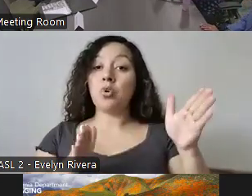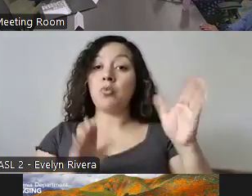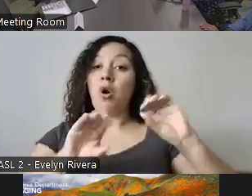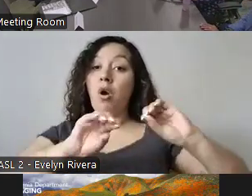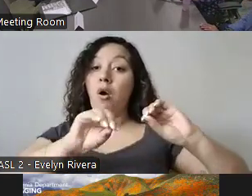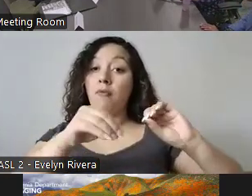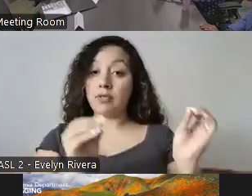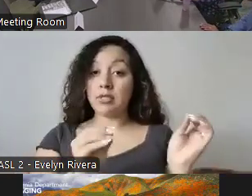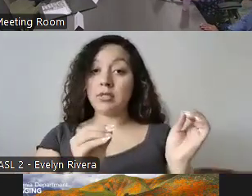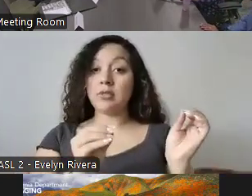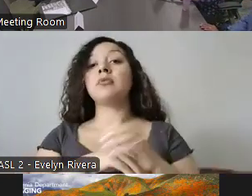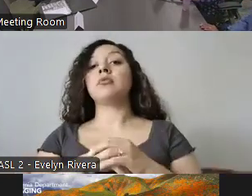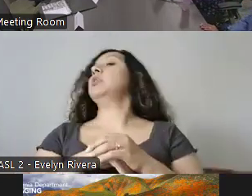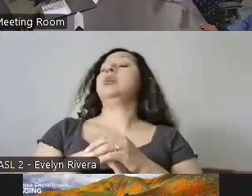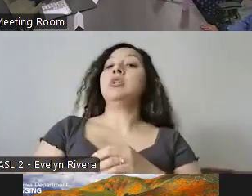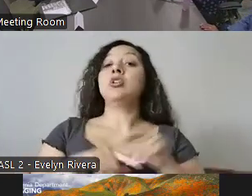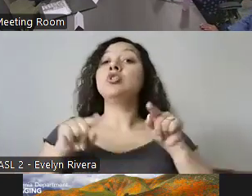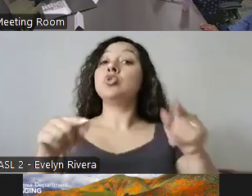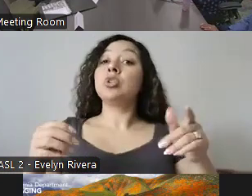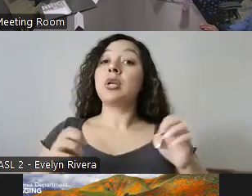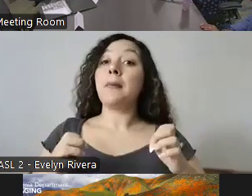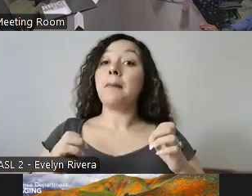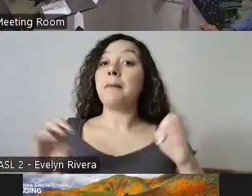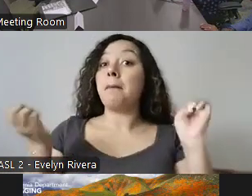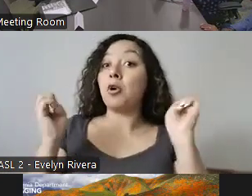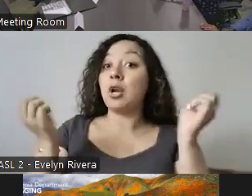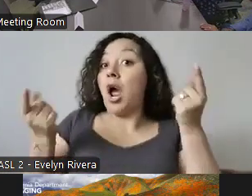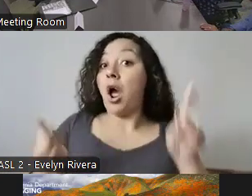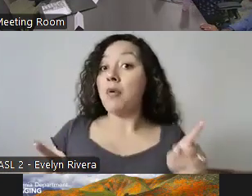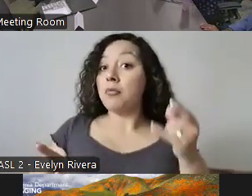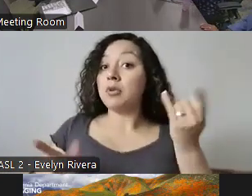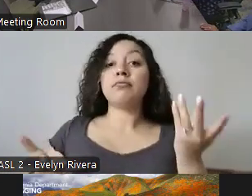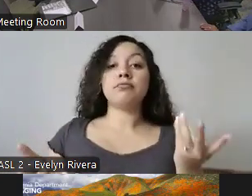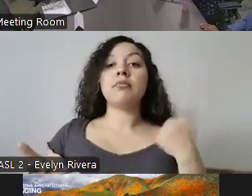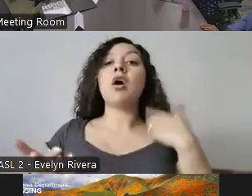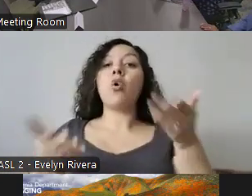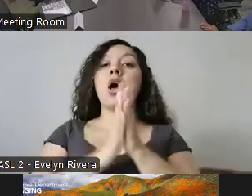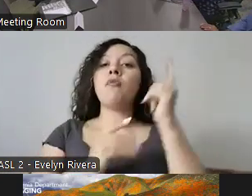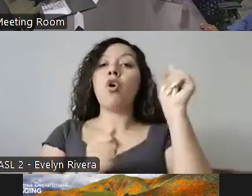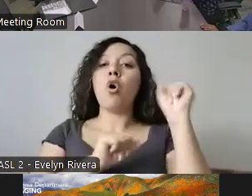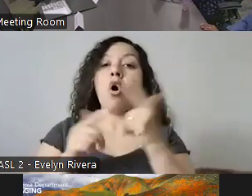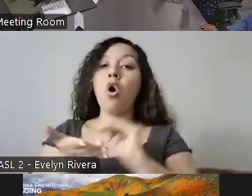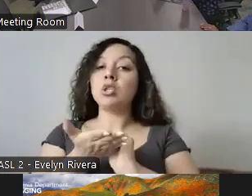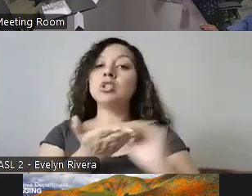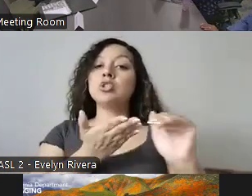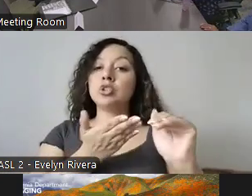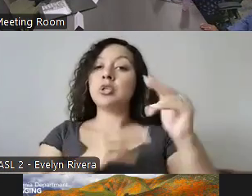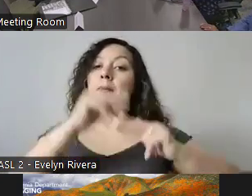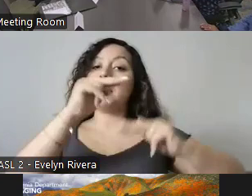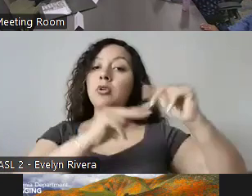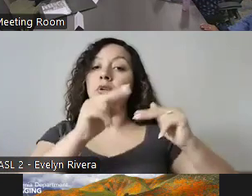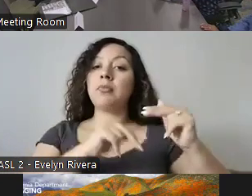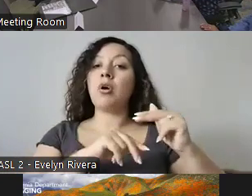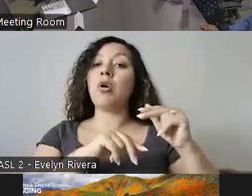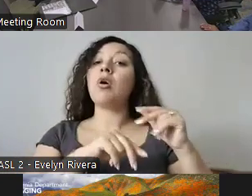offices. In the event of an emergency, you will be asked to evacuate the building, and